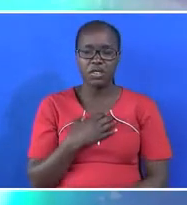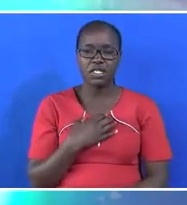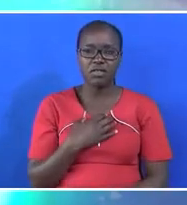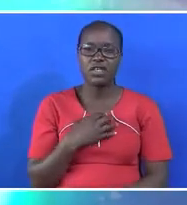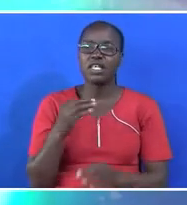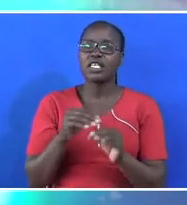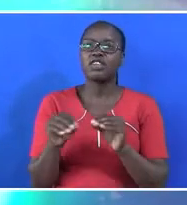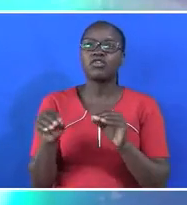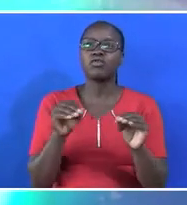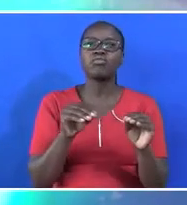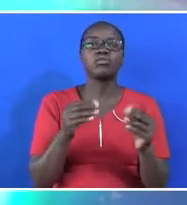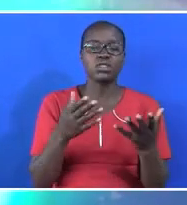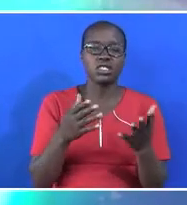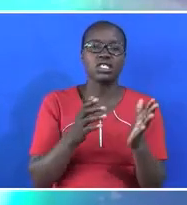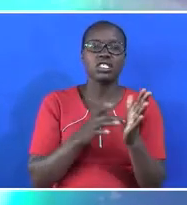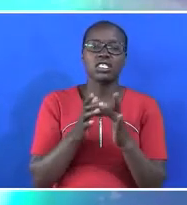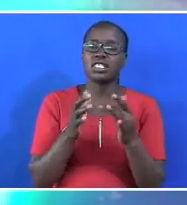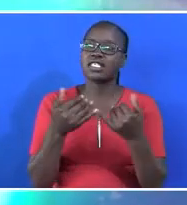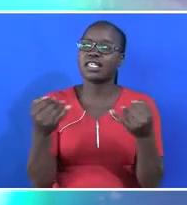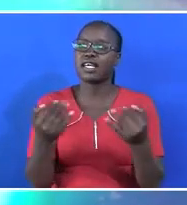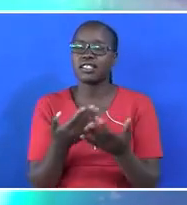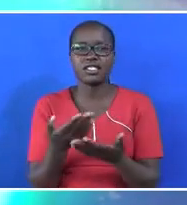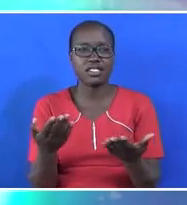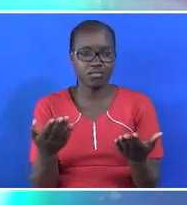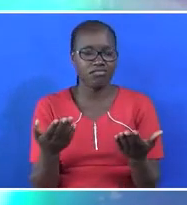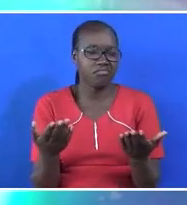put Jesus in one of the lines.